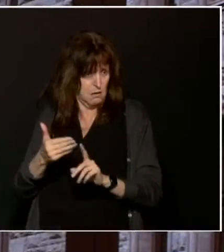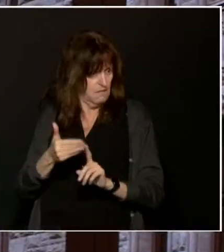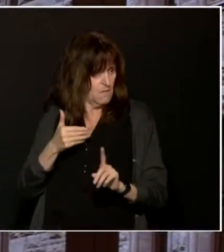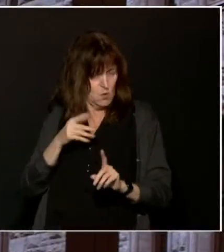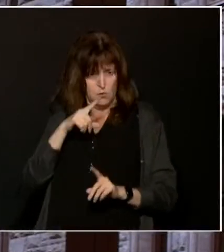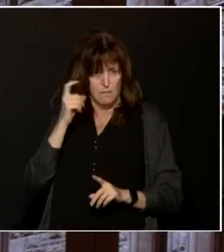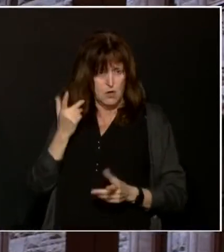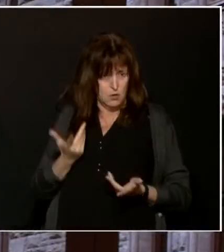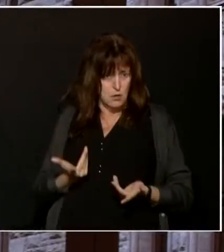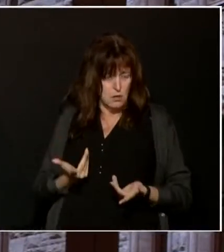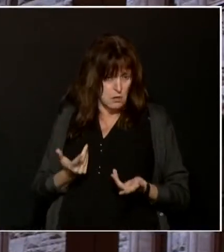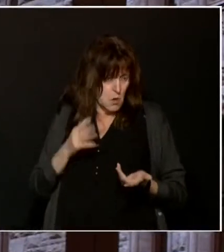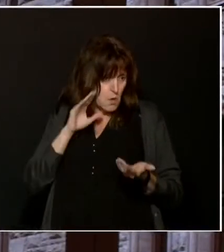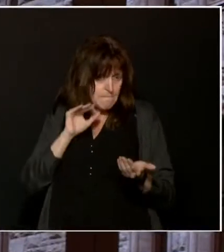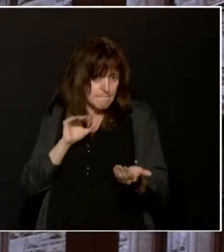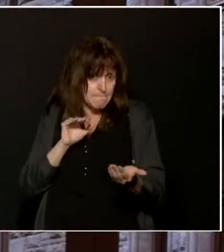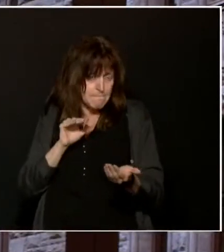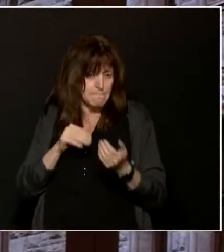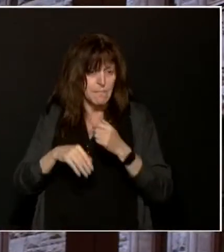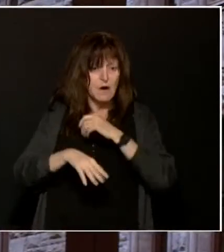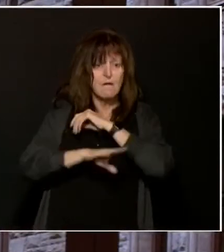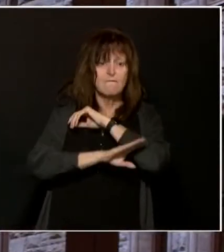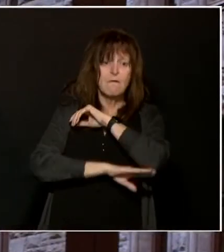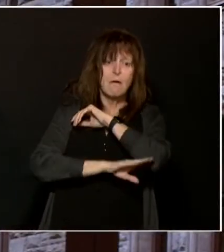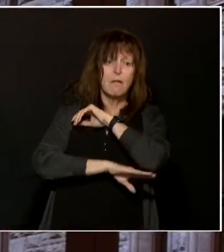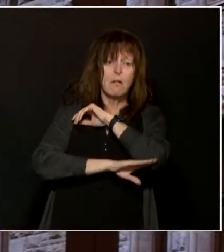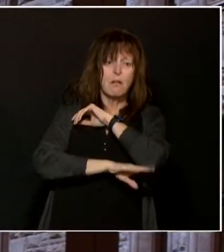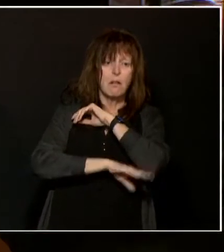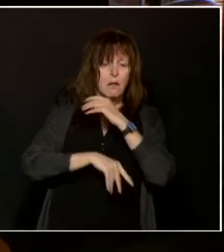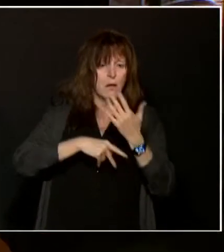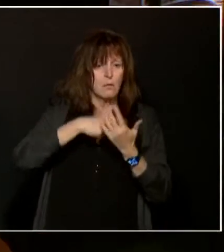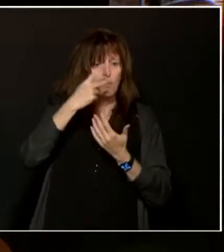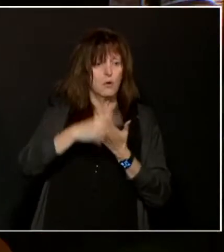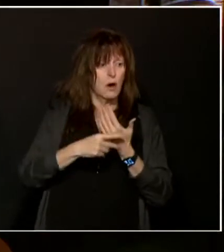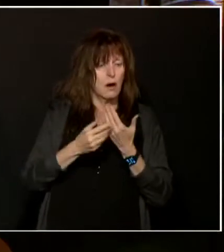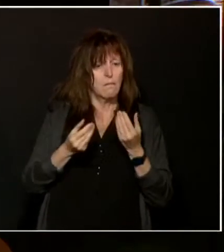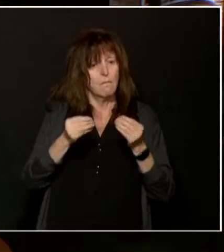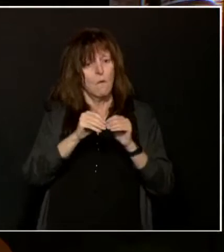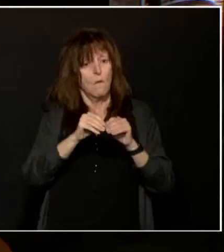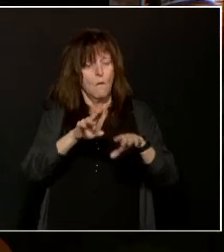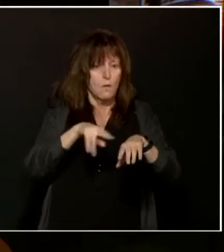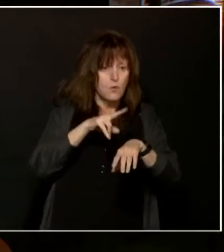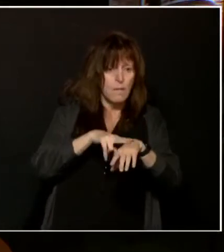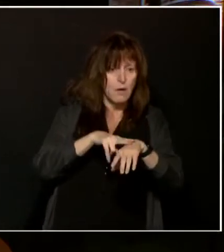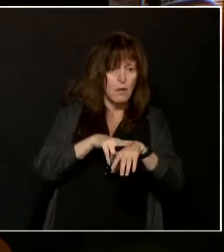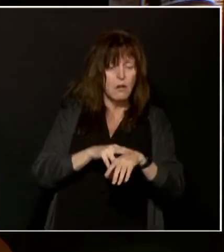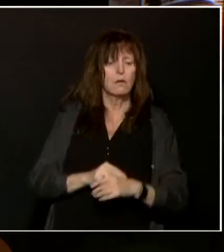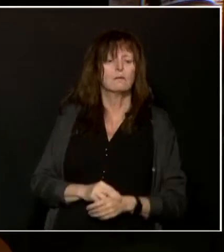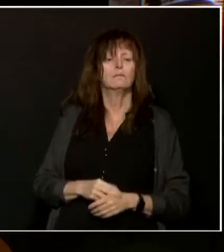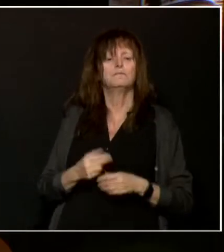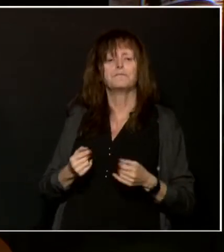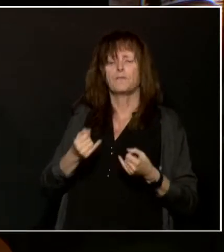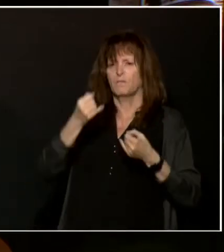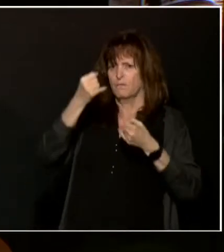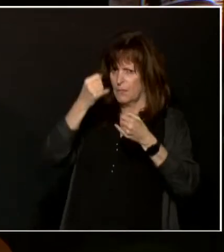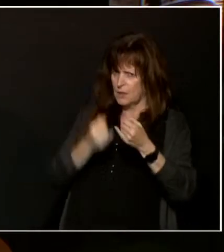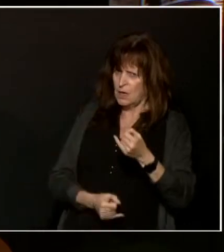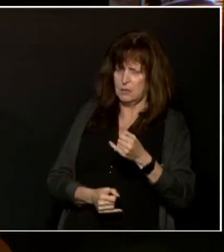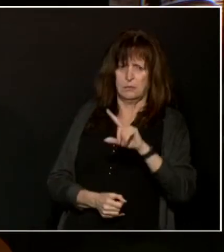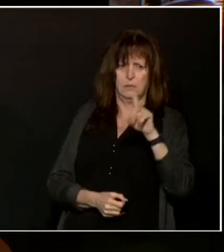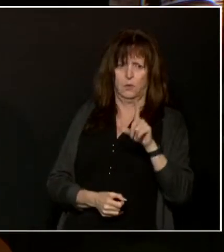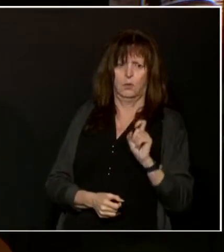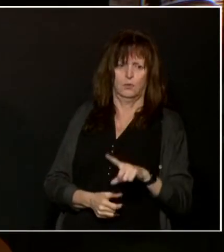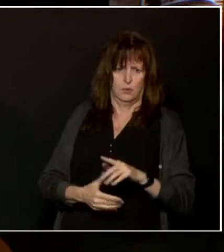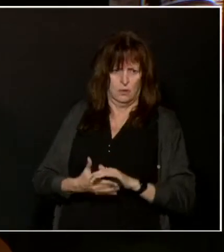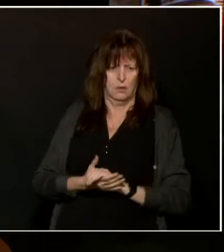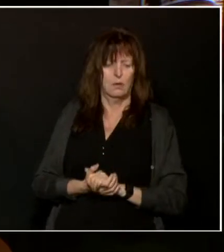for is a more normal fall program for them. Follow up, and this is the last question. Thank you. And I know